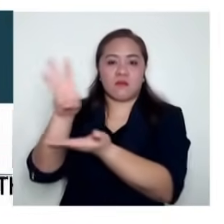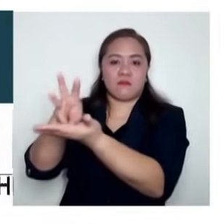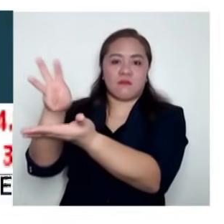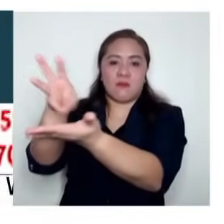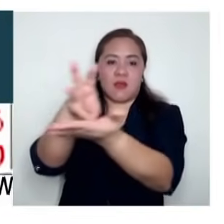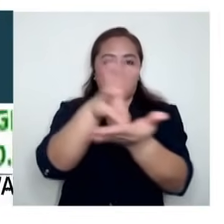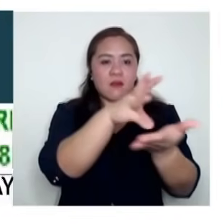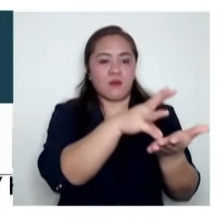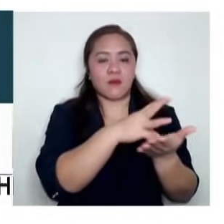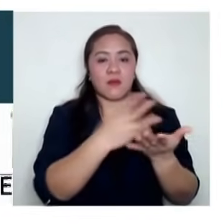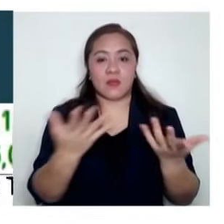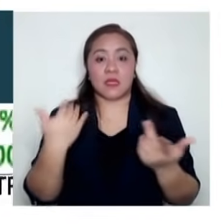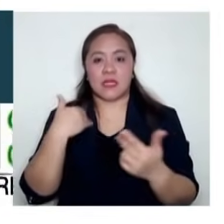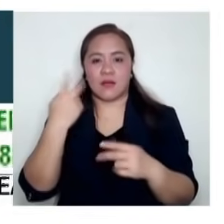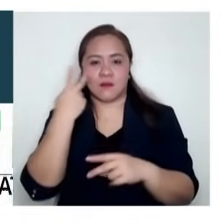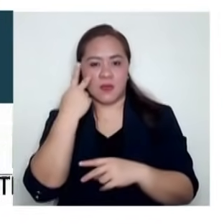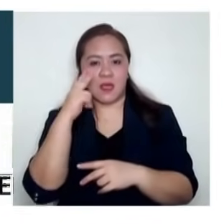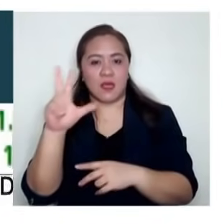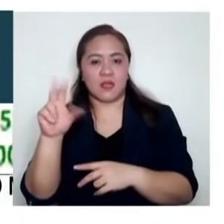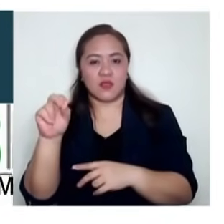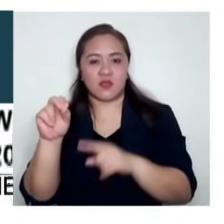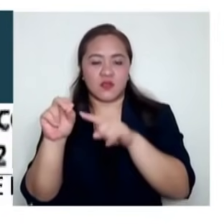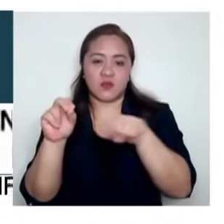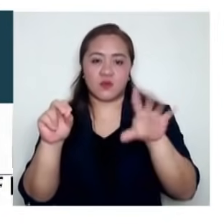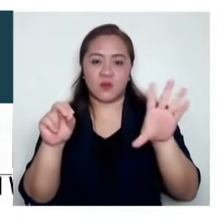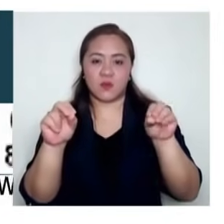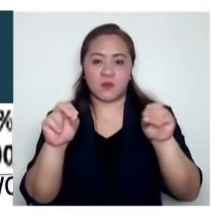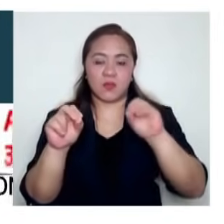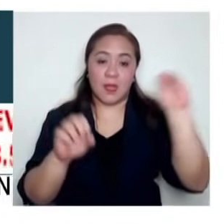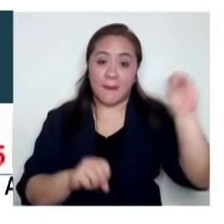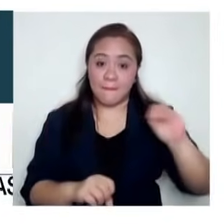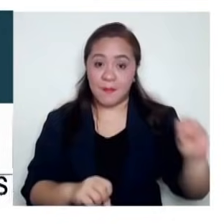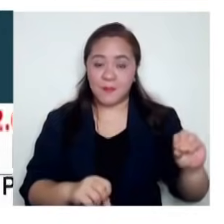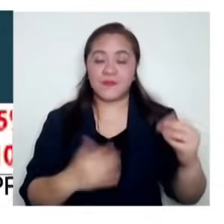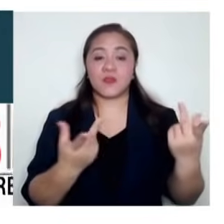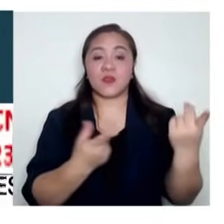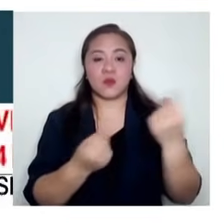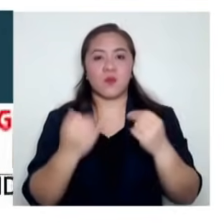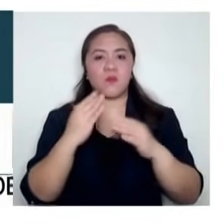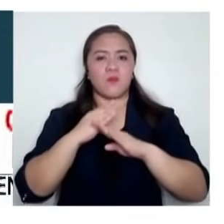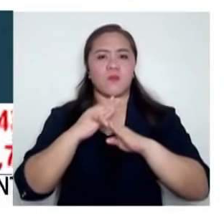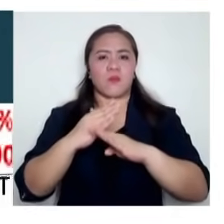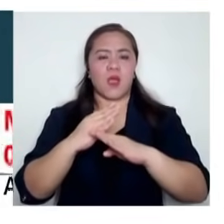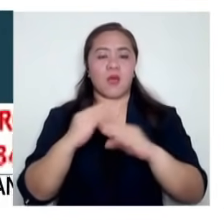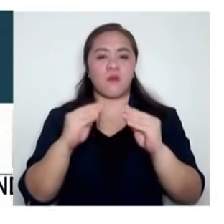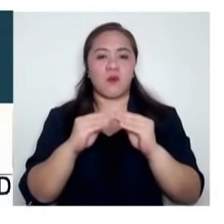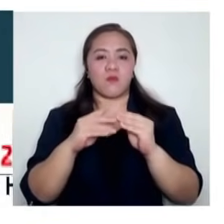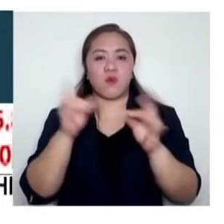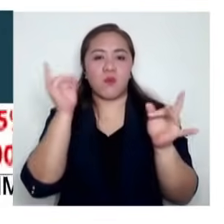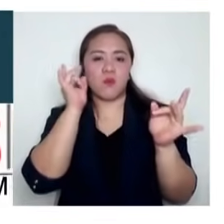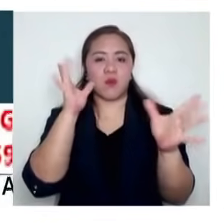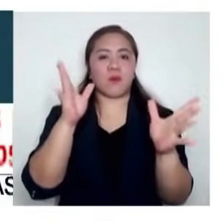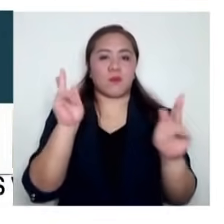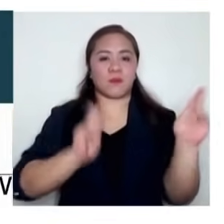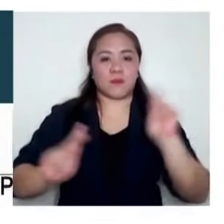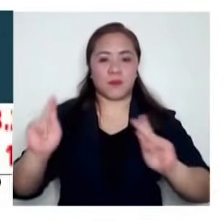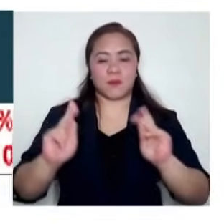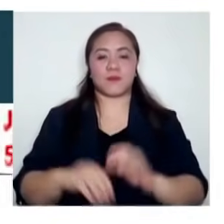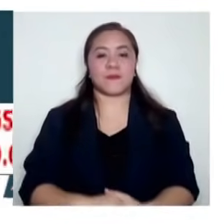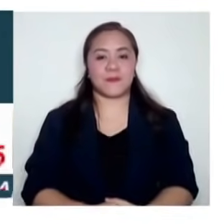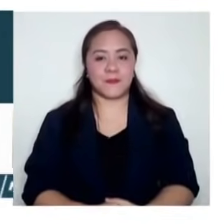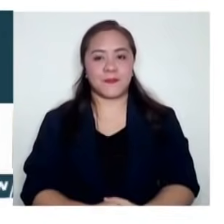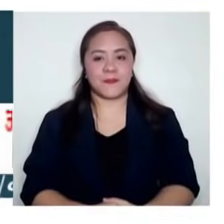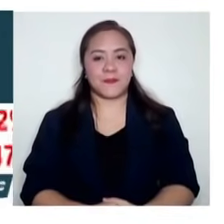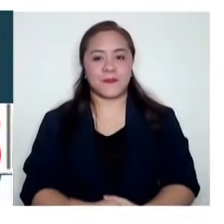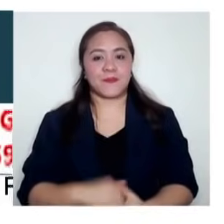30 to 50%, and that we can say that we have protected the vulnerable in our population. And we're going